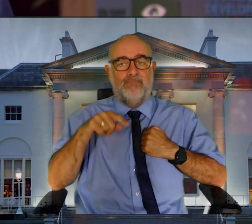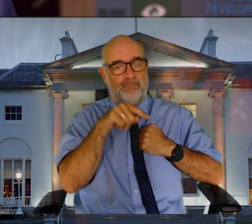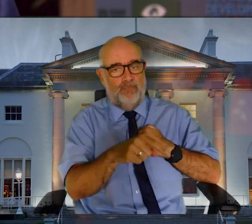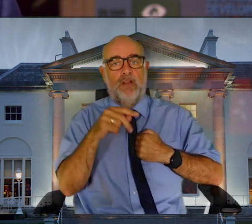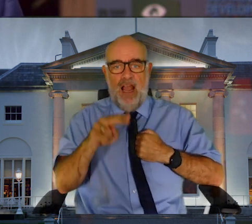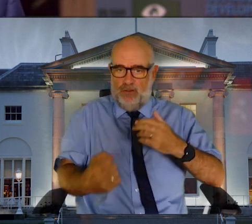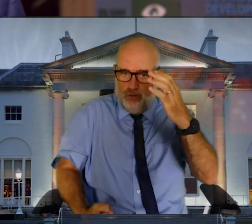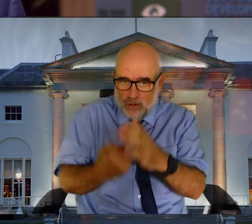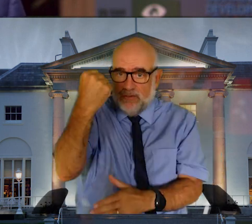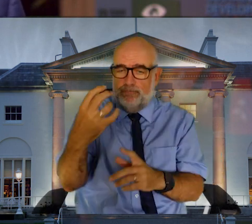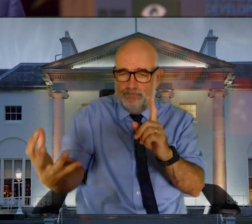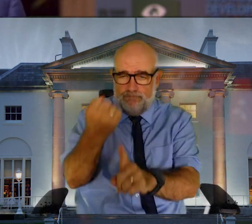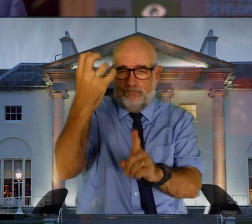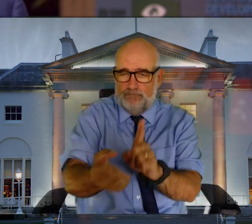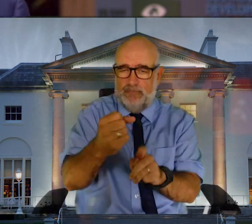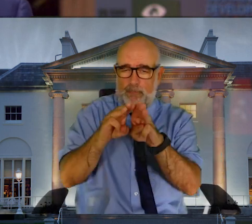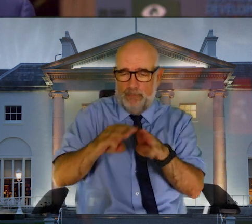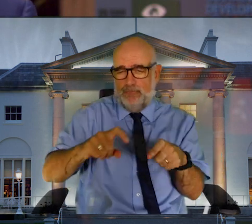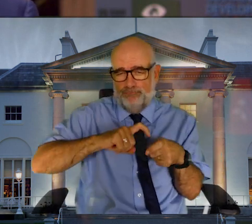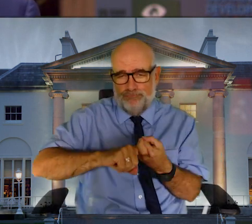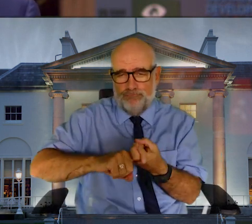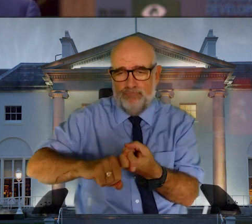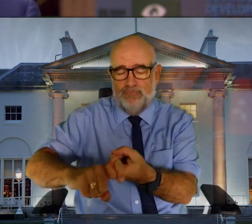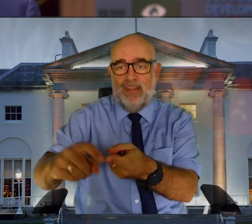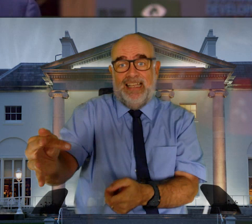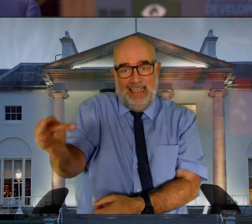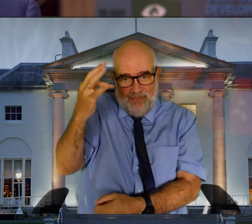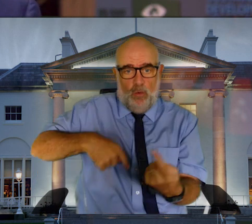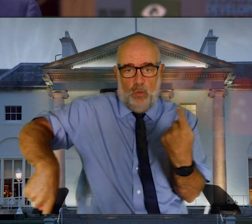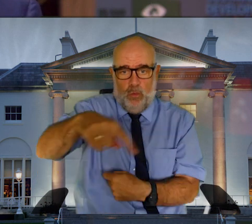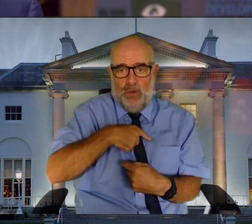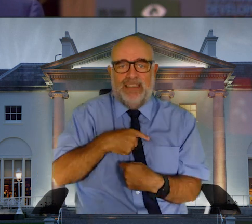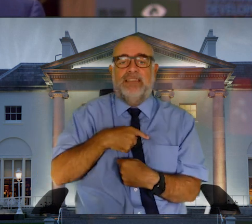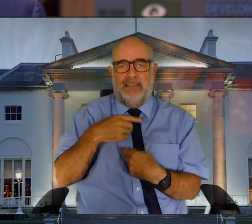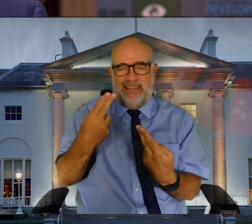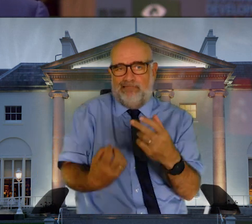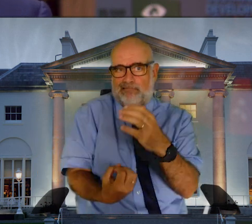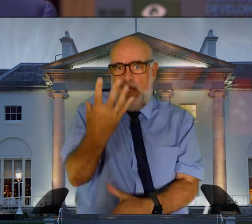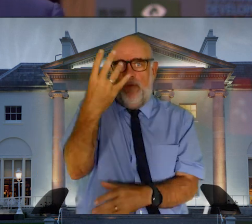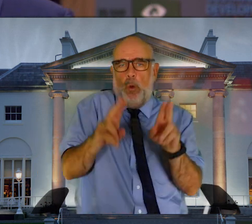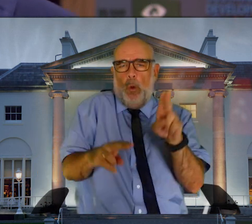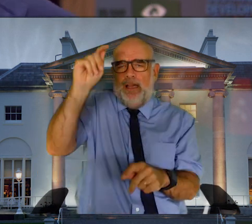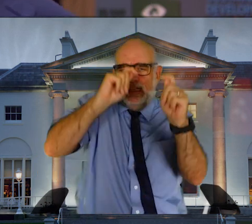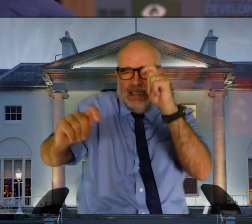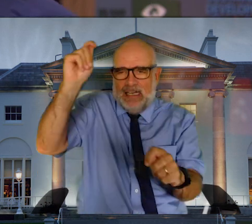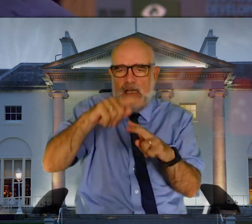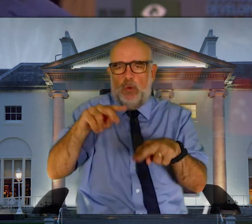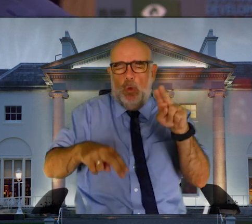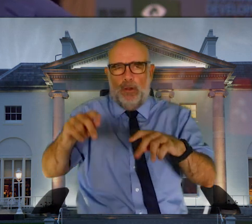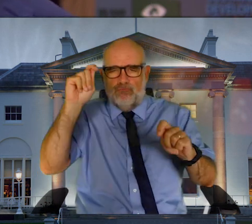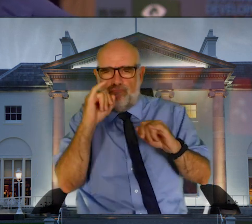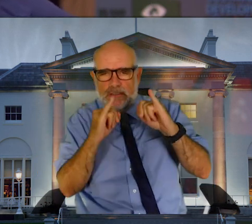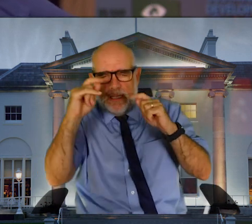peace if we ensure that the emergence of new thinking and new paradigms of critical thought, which are so urgently